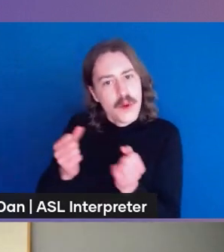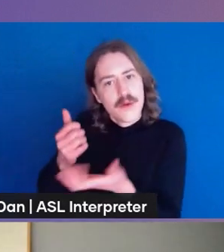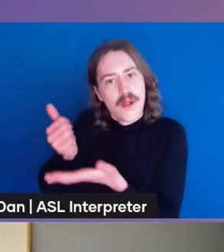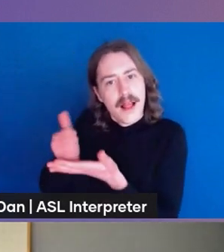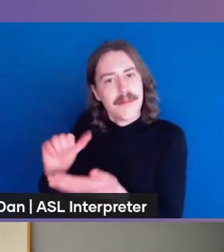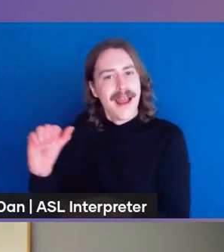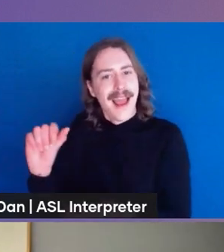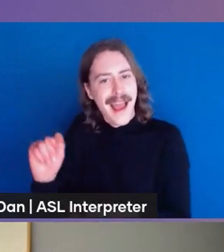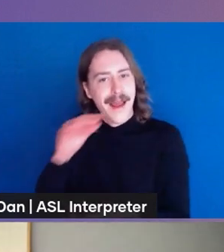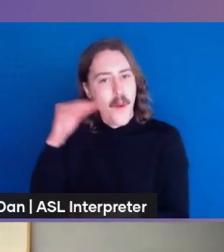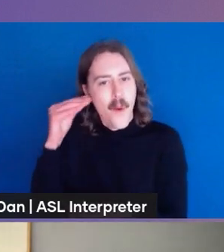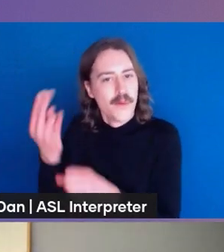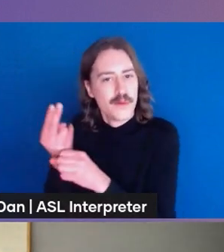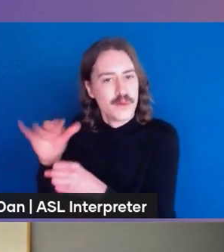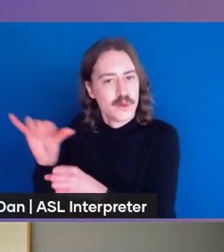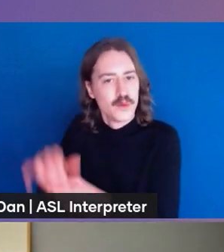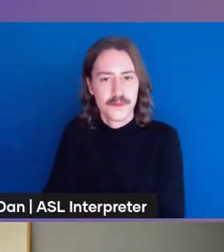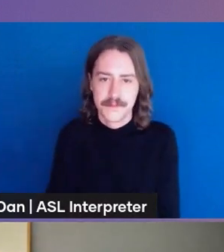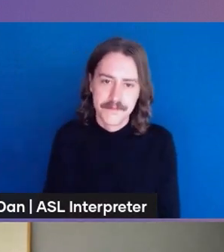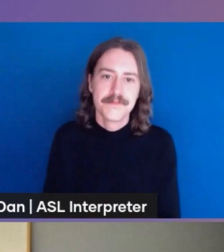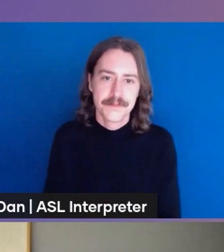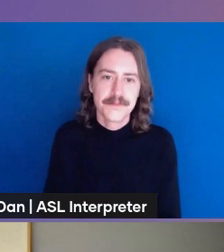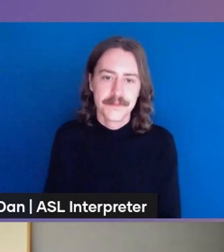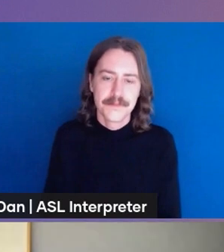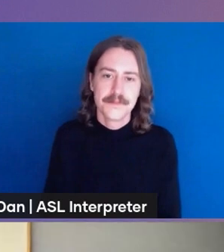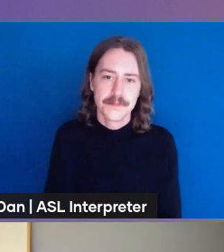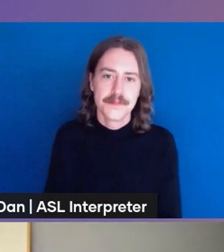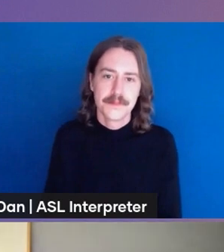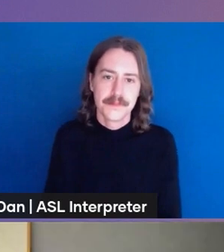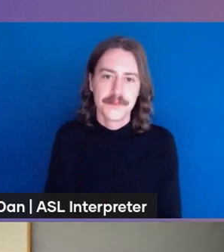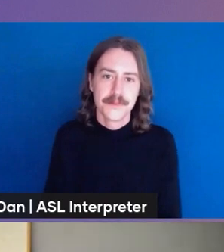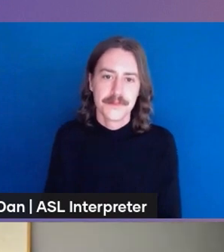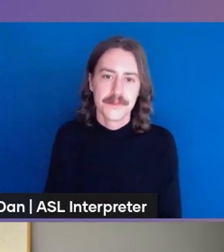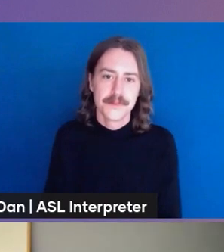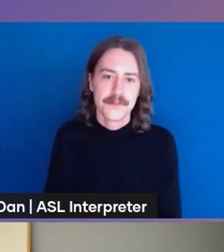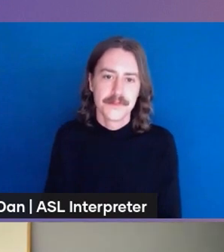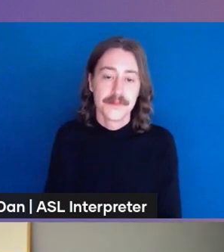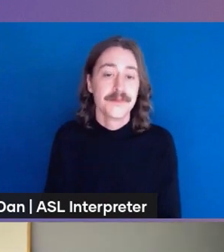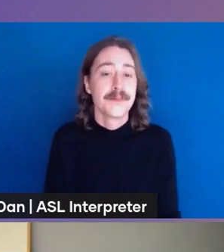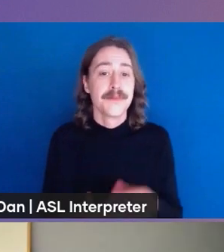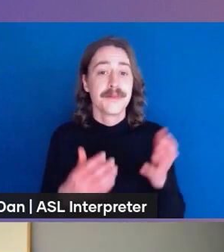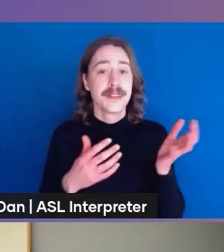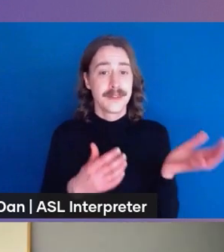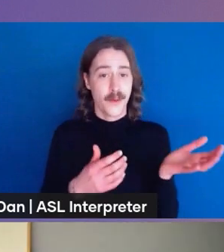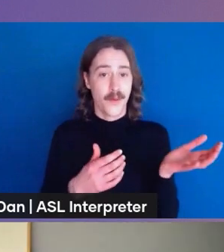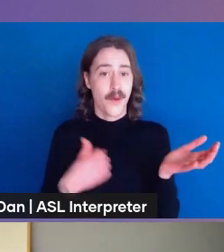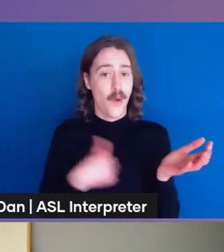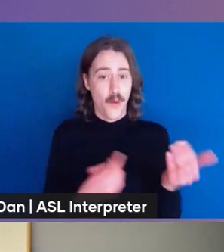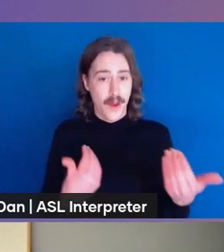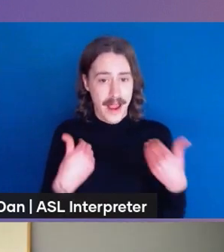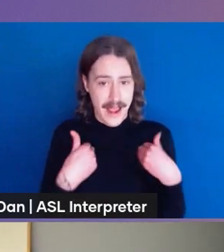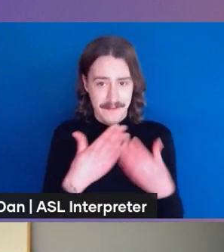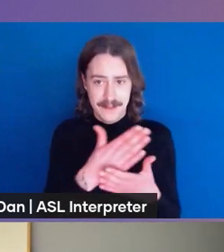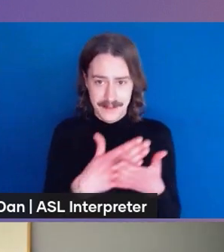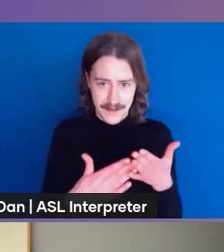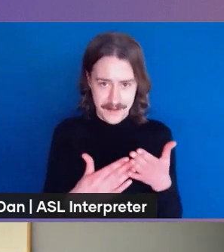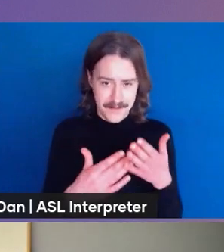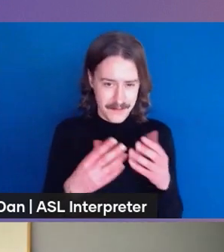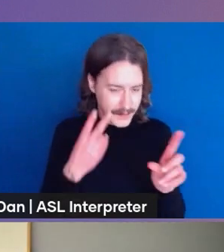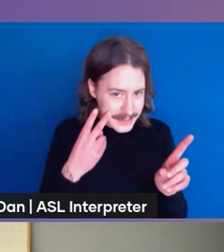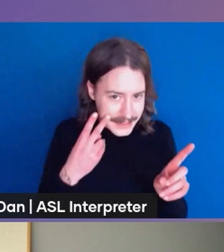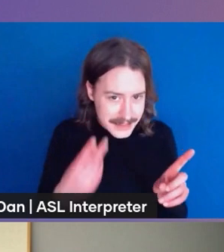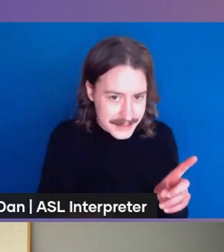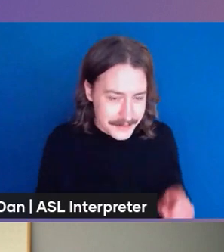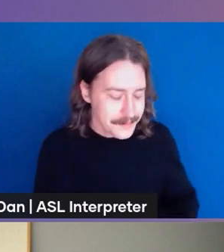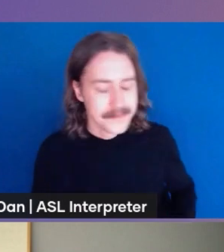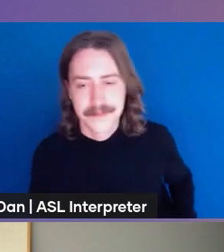And so we have some, let's see, focal points. The first thing